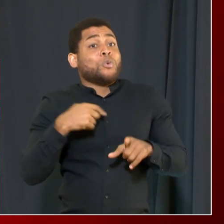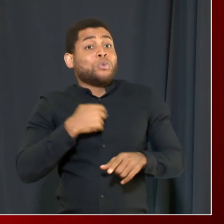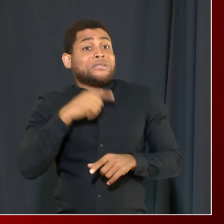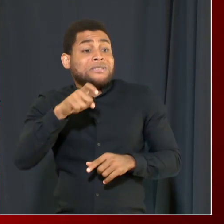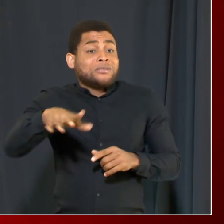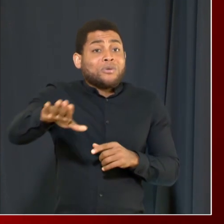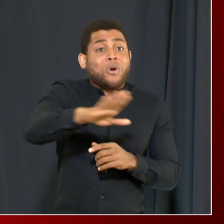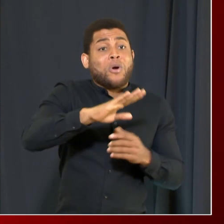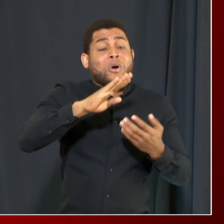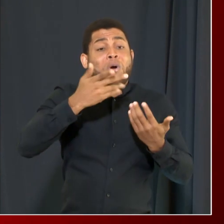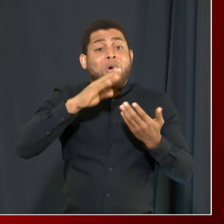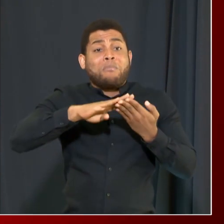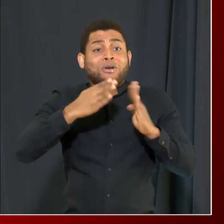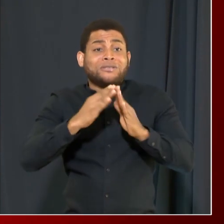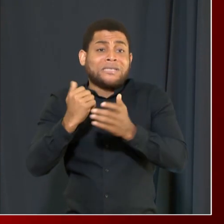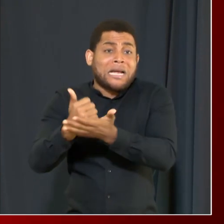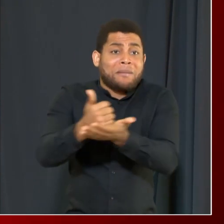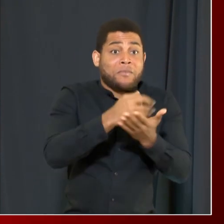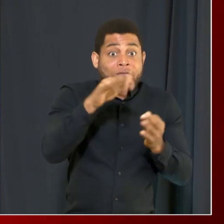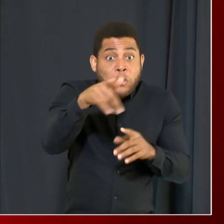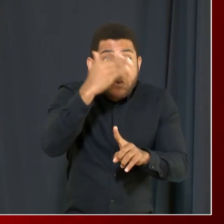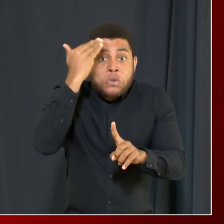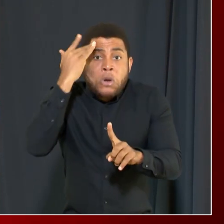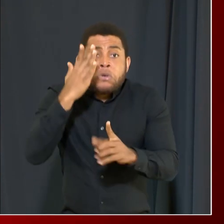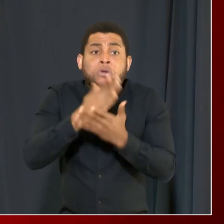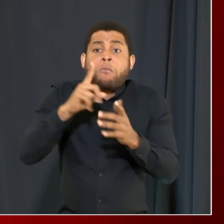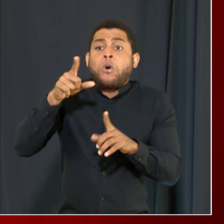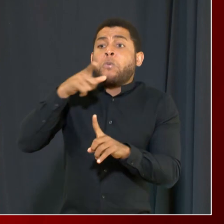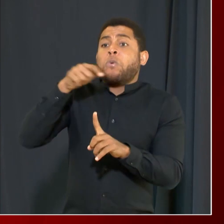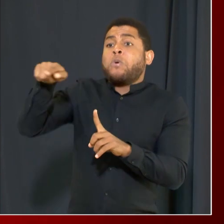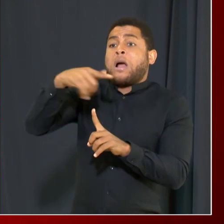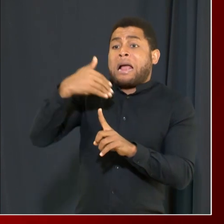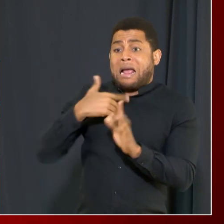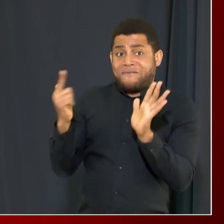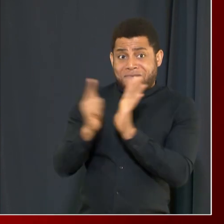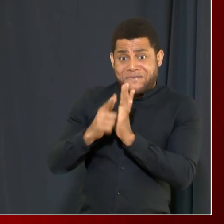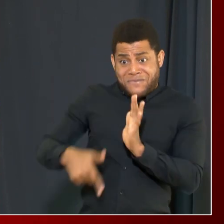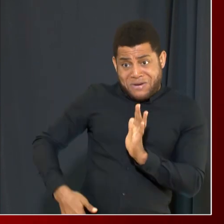that illegally possesses a firearm, please call us at